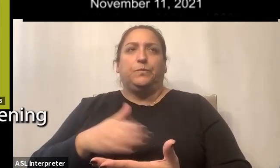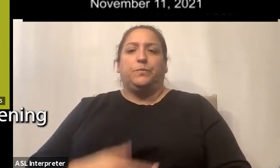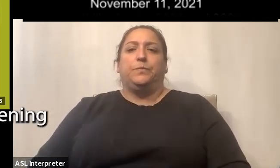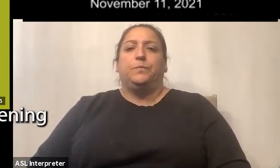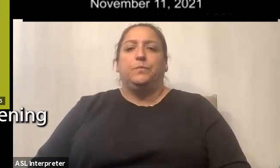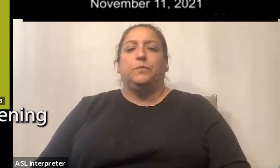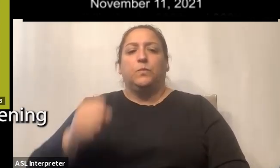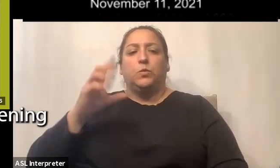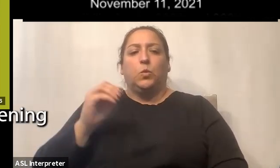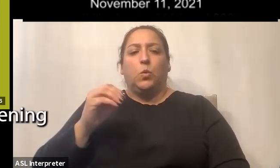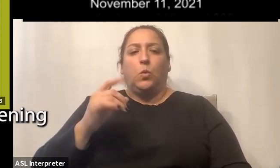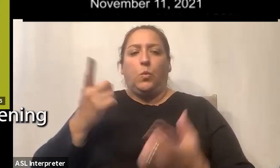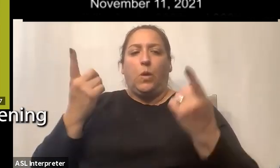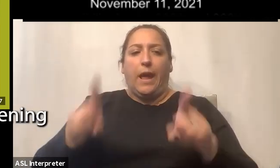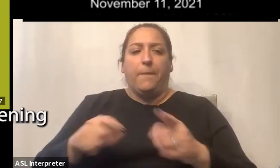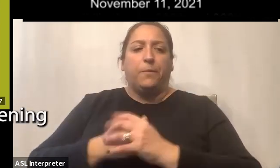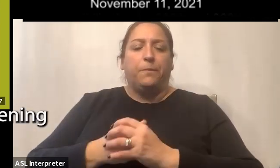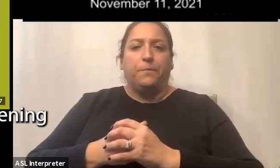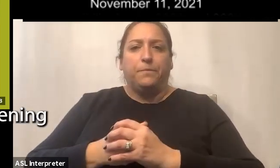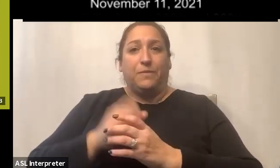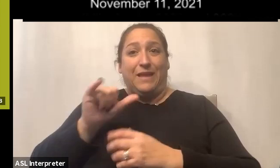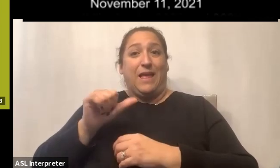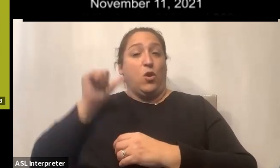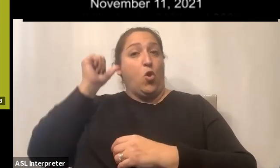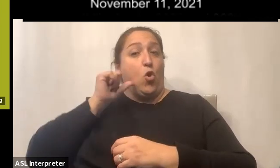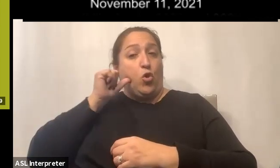So what is happening in this audio clip is that